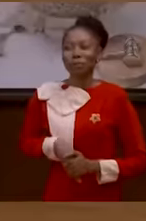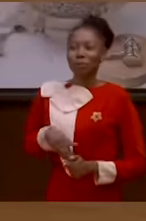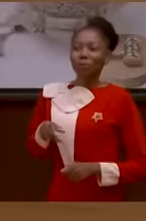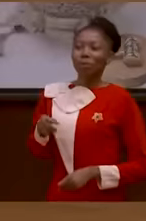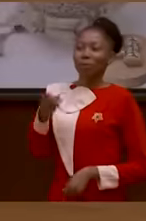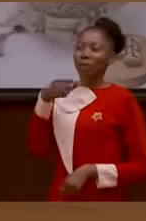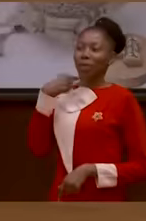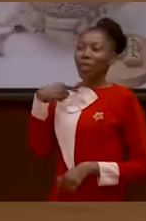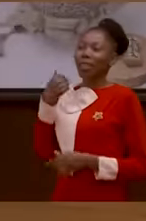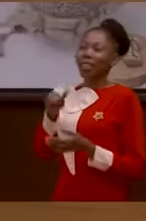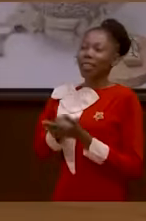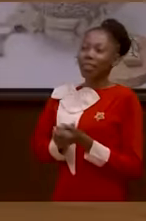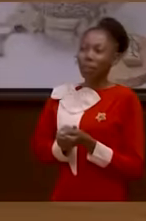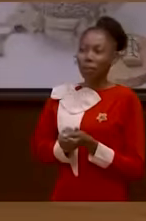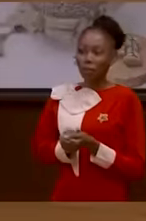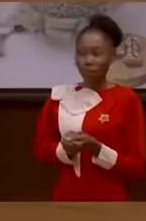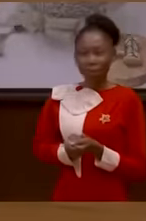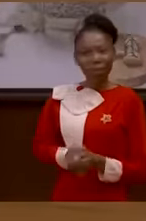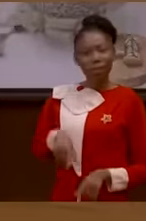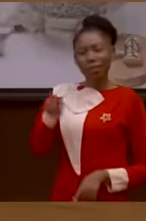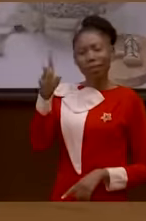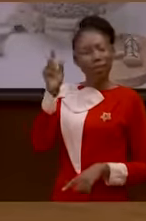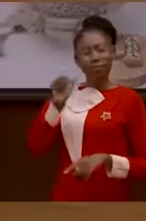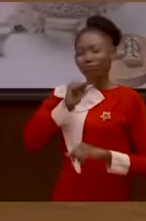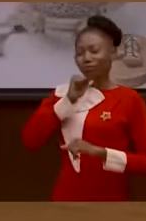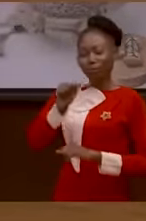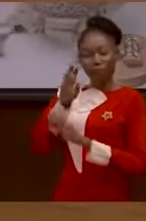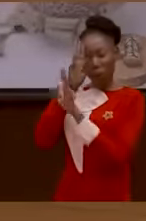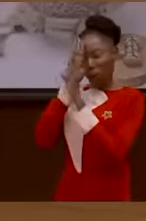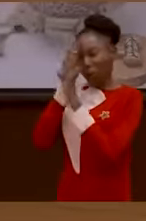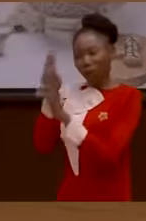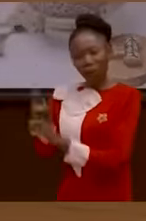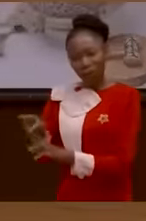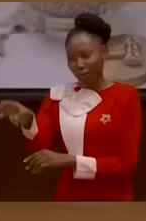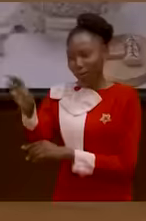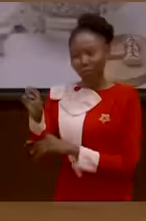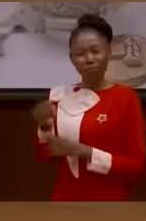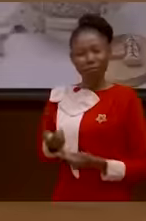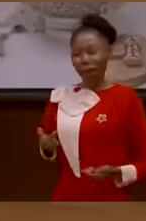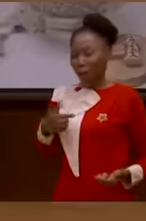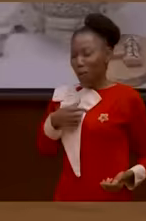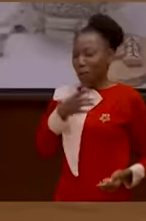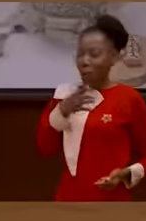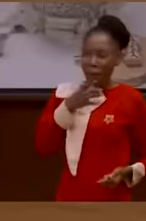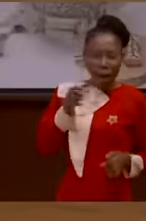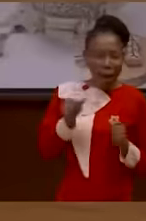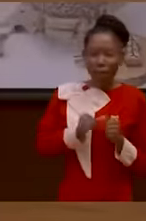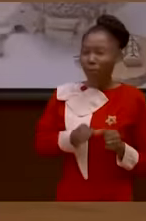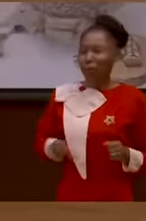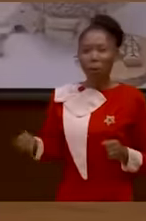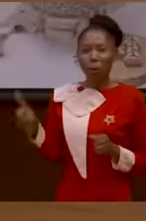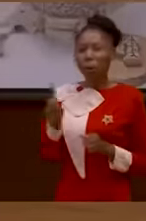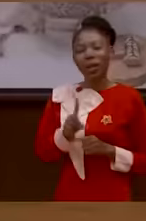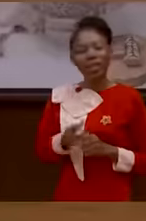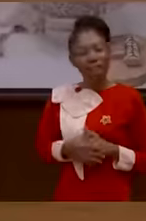and she's so disrespectful to me, my siblings, my mom, everybody around me,